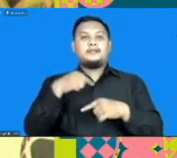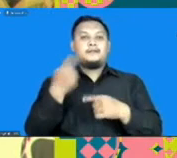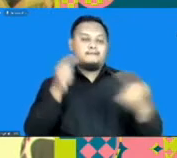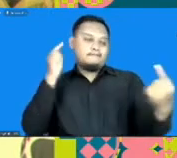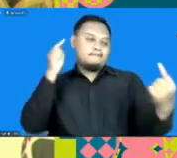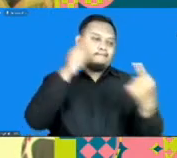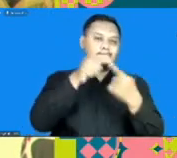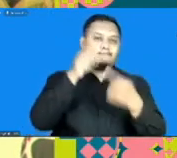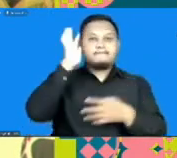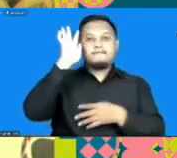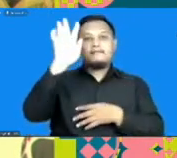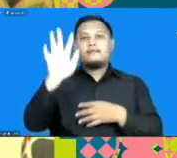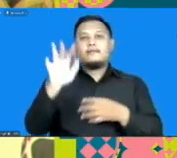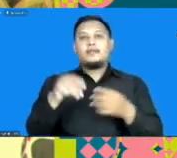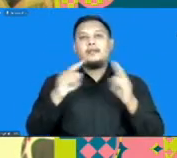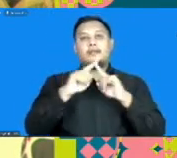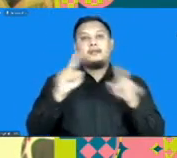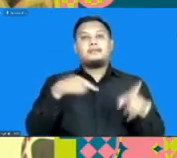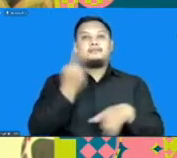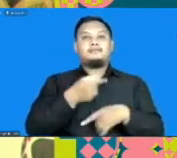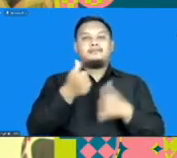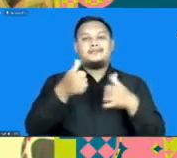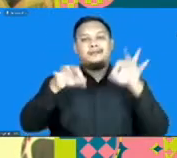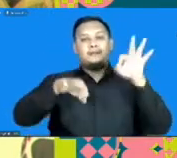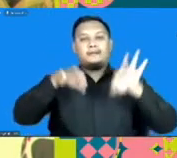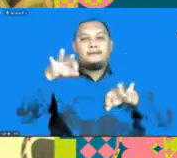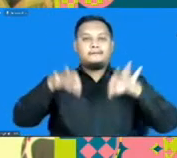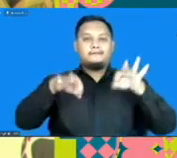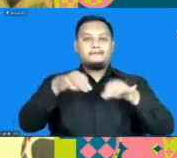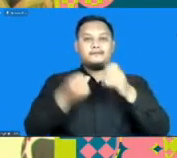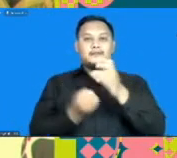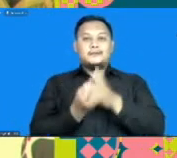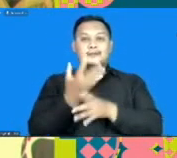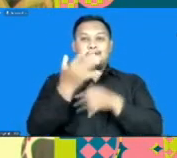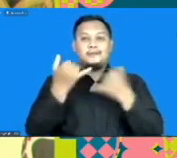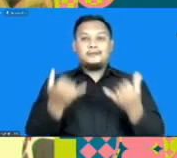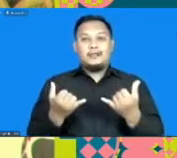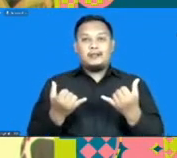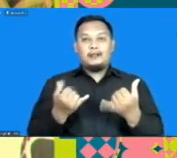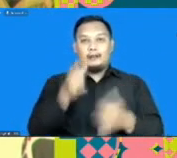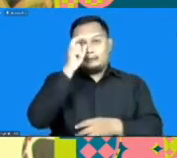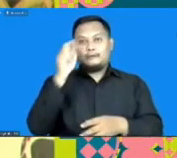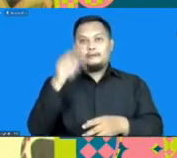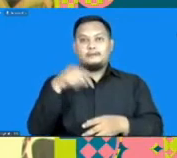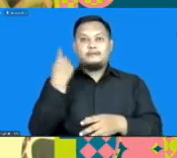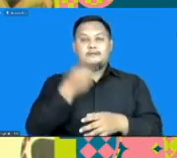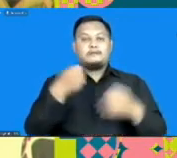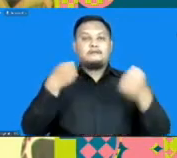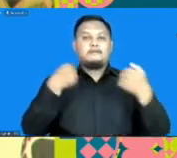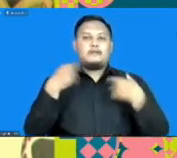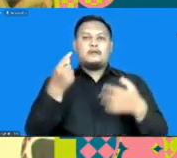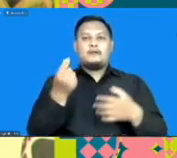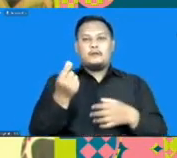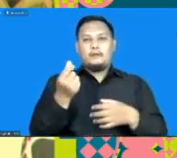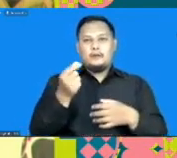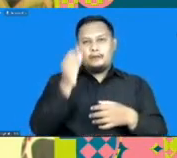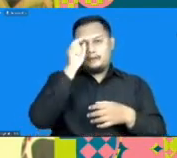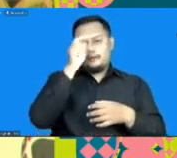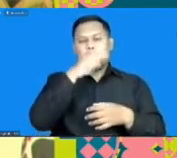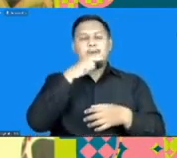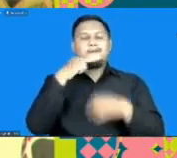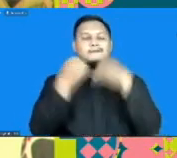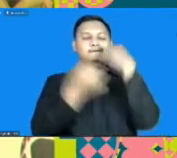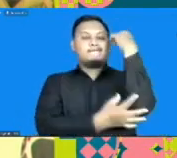the current resources so that we still have money to actually reduce poverty, to actually have money to reinvest